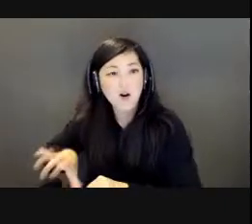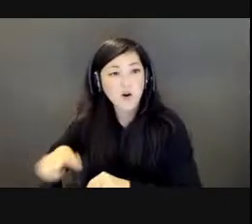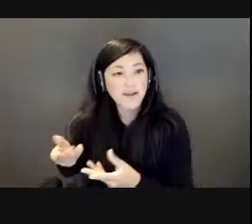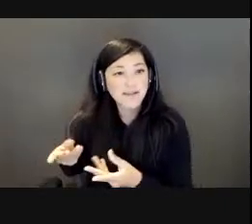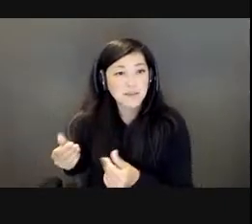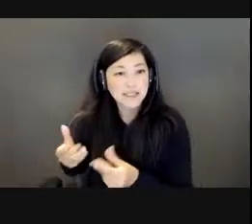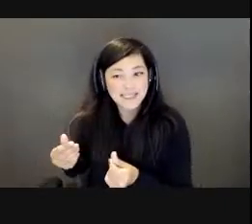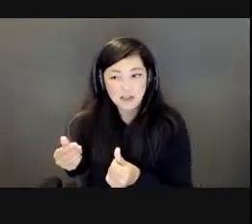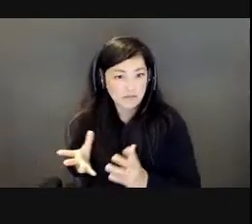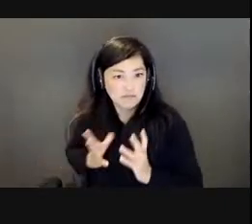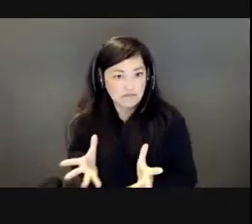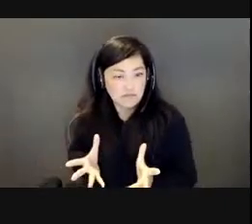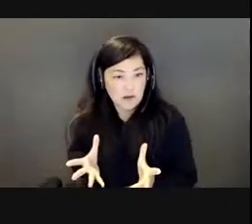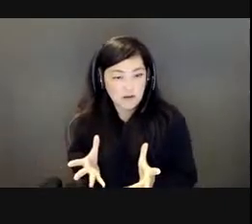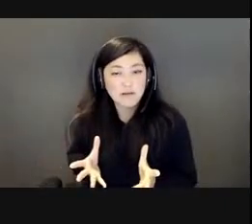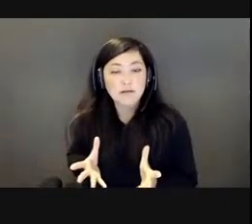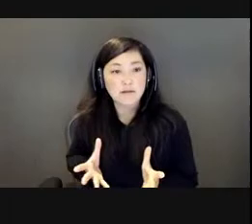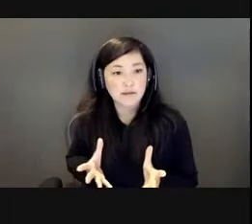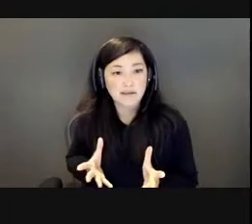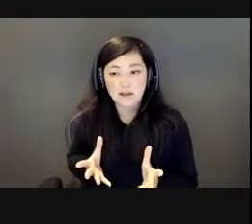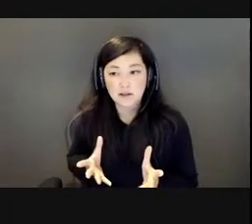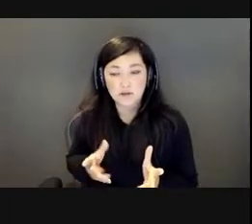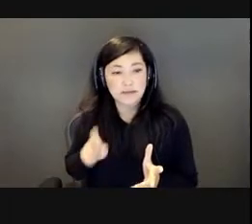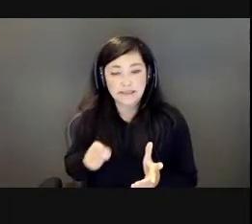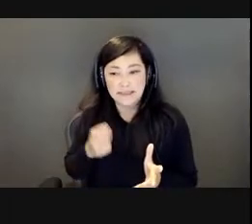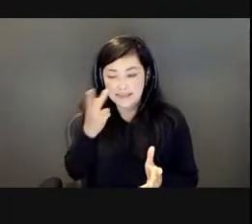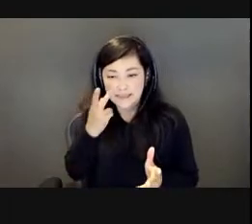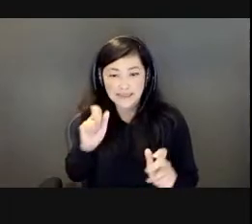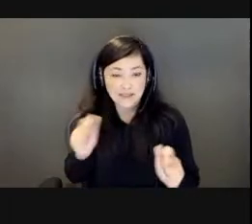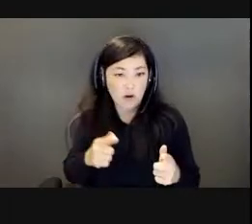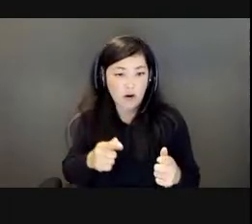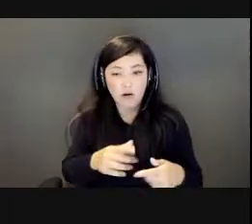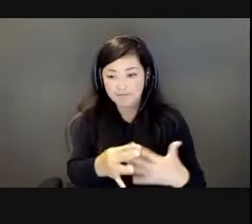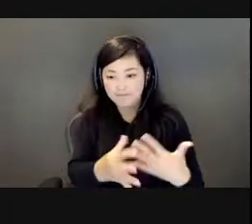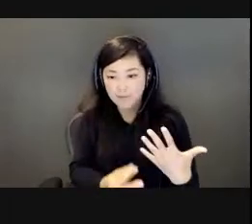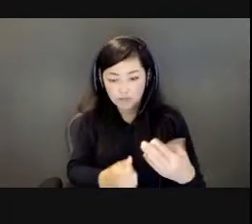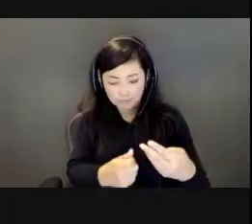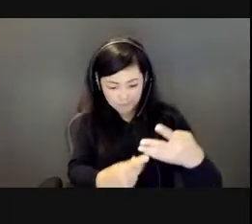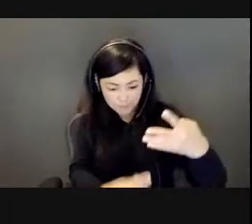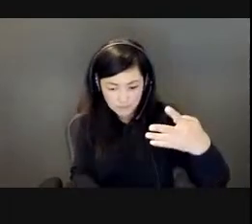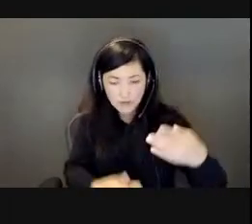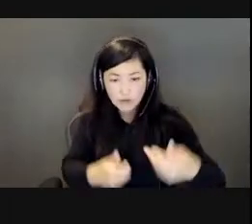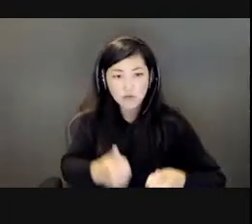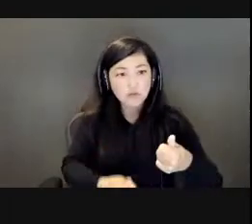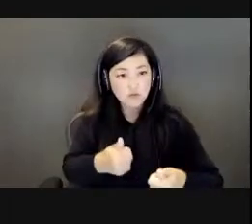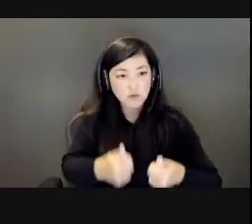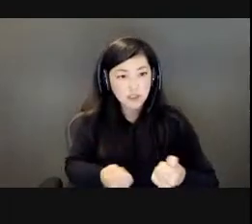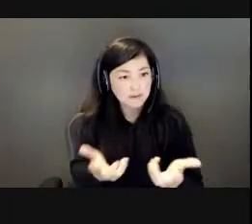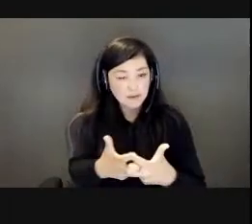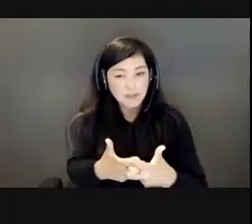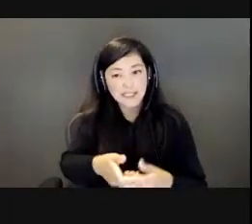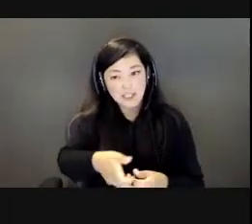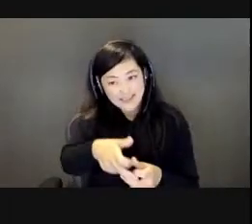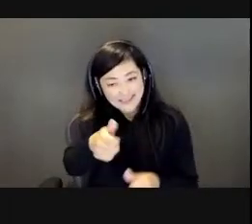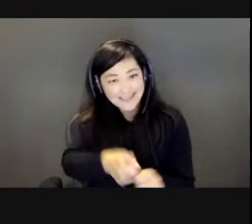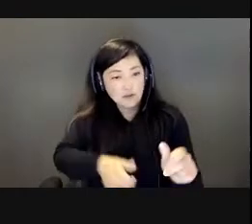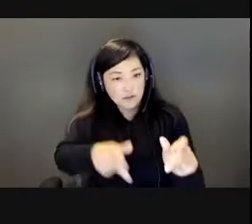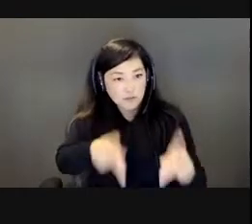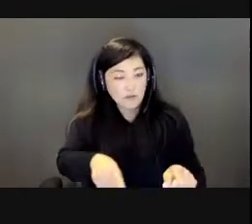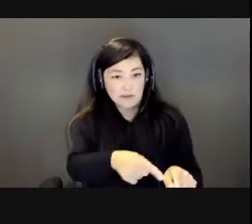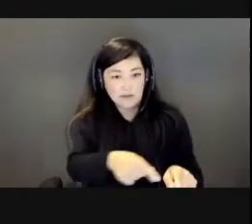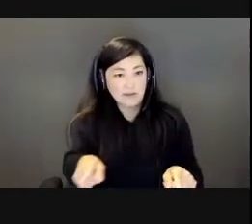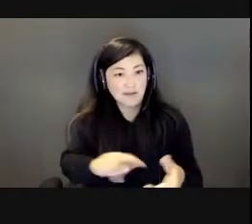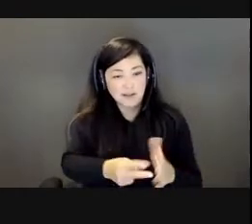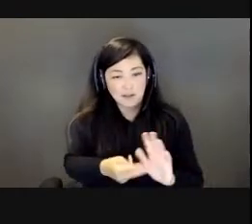So, you know, we're about looking at what all the options are and what the feasibility is, and you know, there's no one material that's